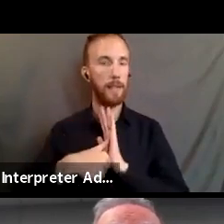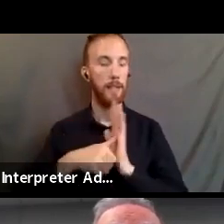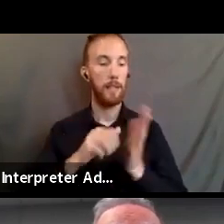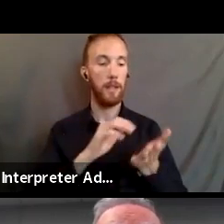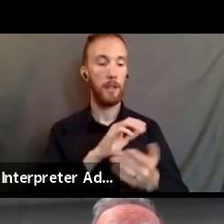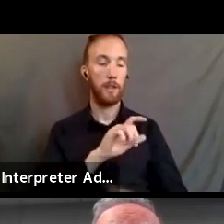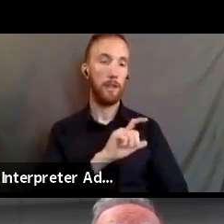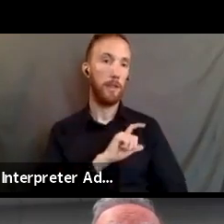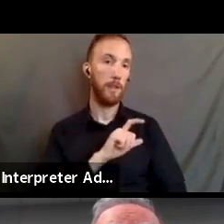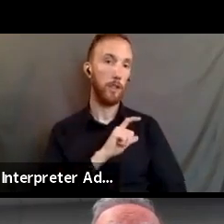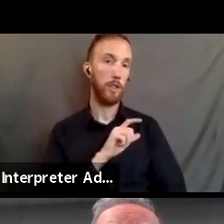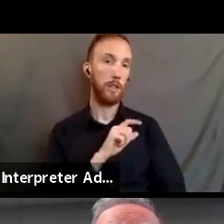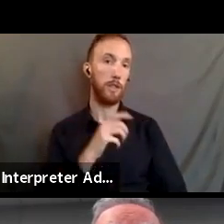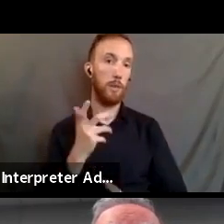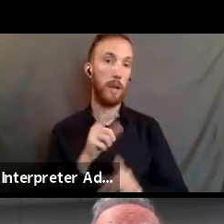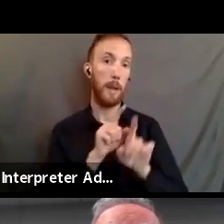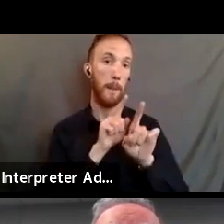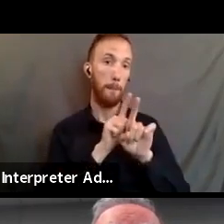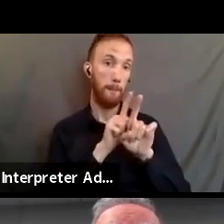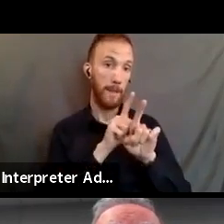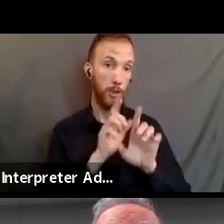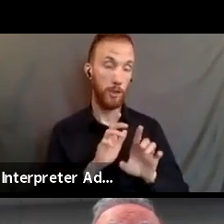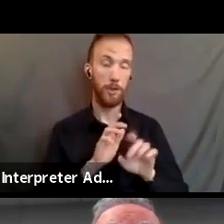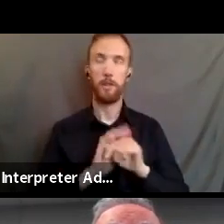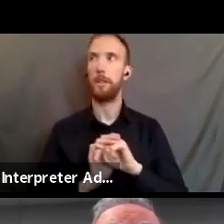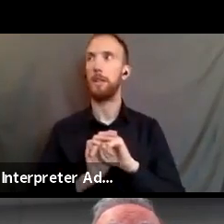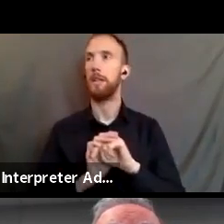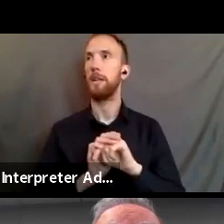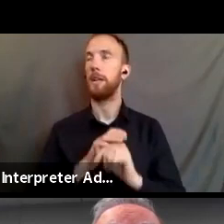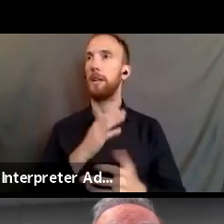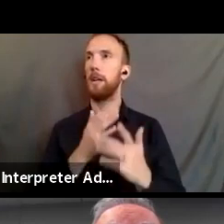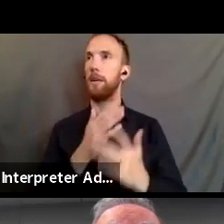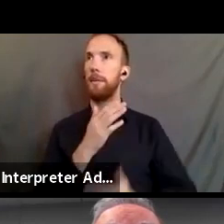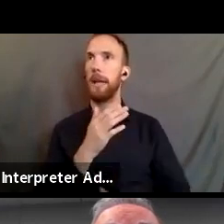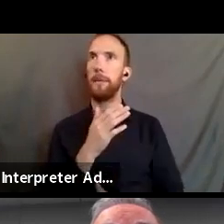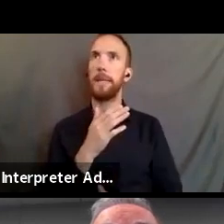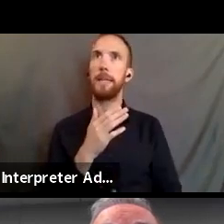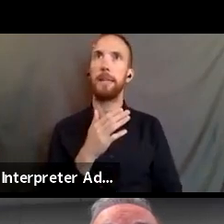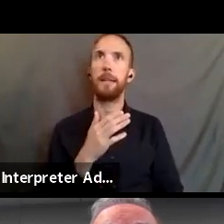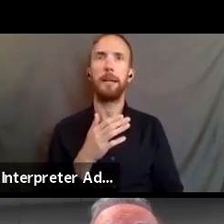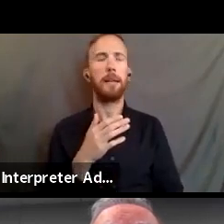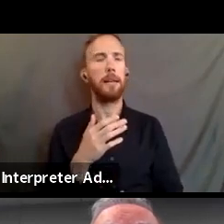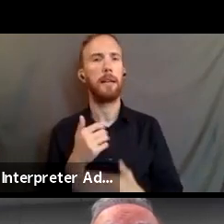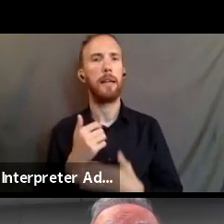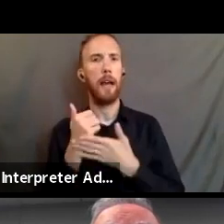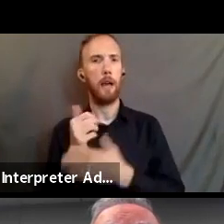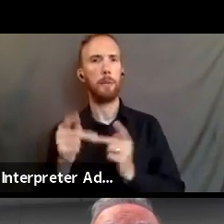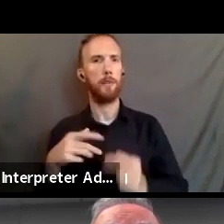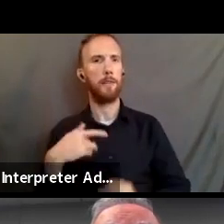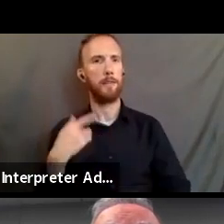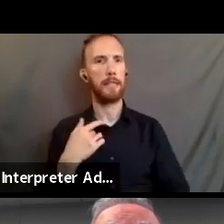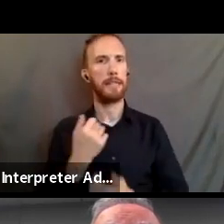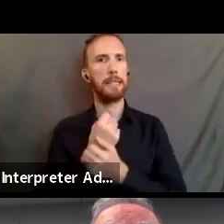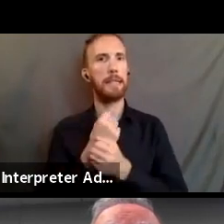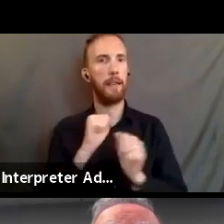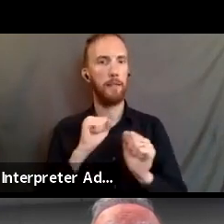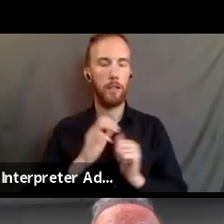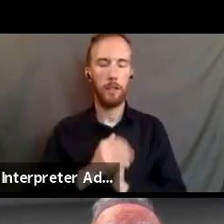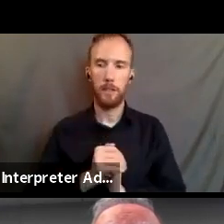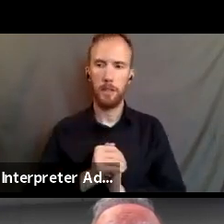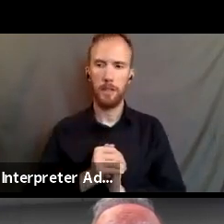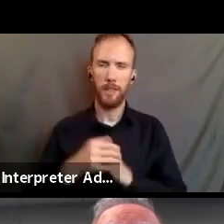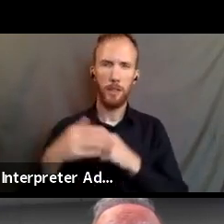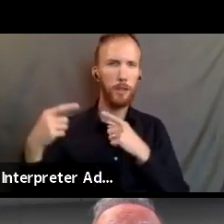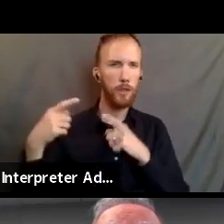a role as a mentor how the school resource officer they feel makes her school safer in that discussion i have not heard